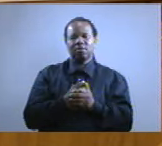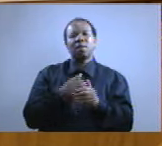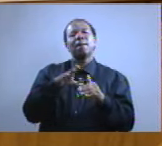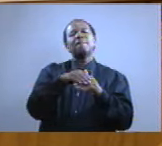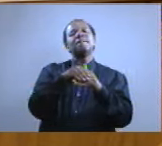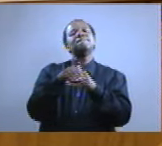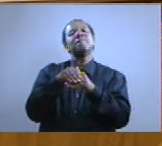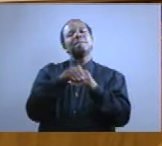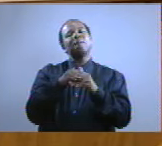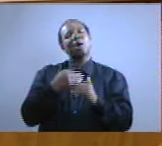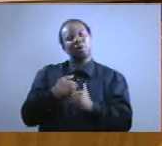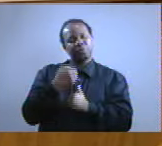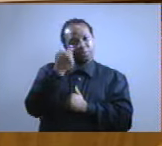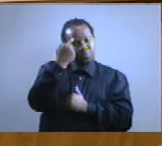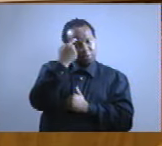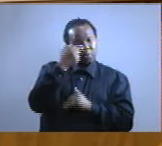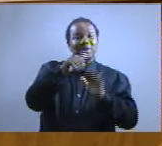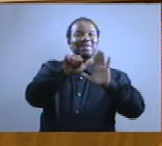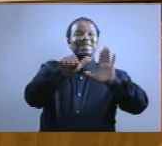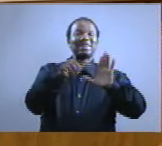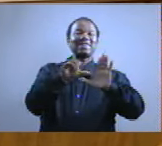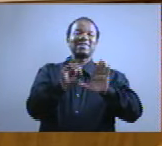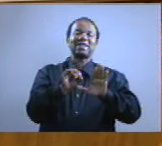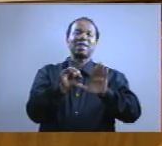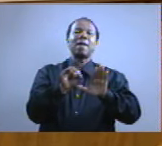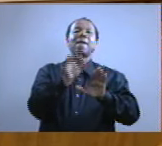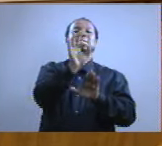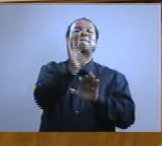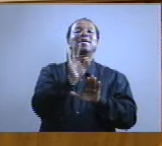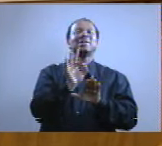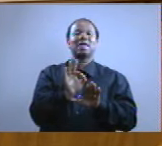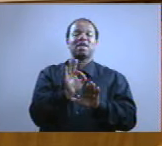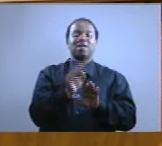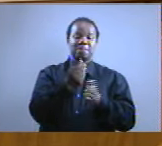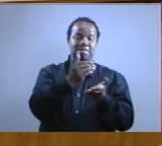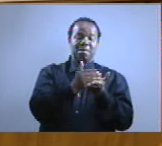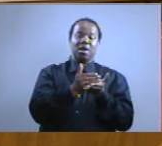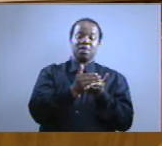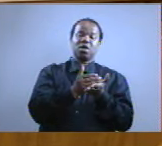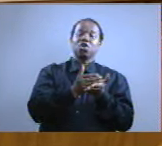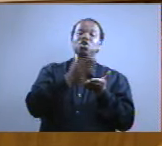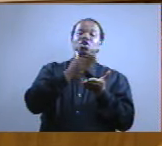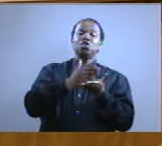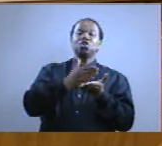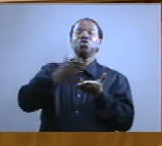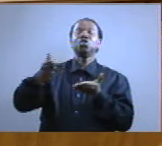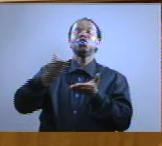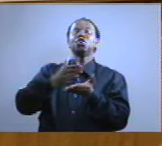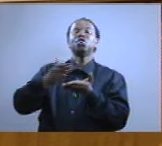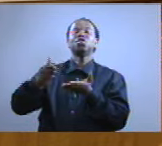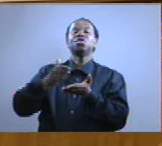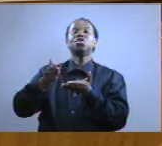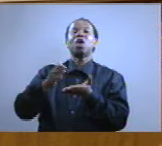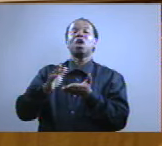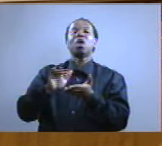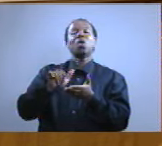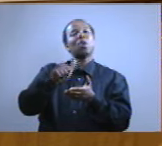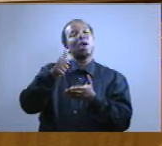as you know, 60% of these duties are also shared amongst or with our SACU